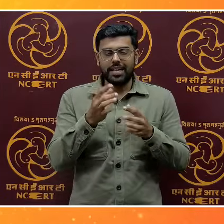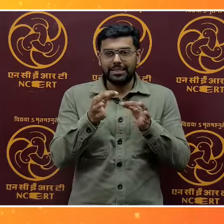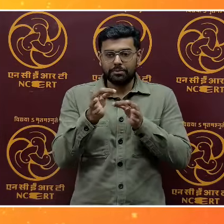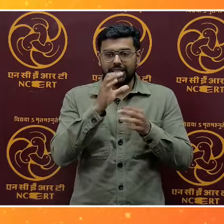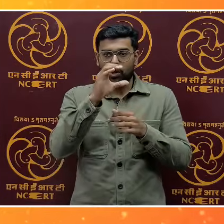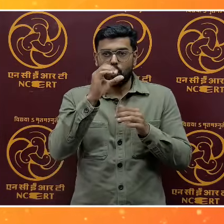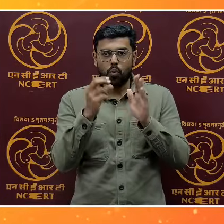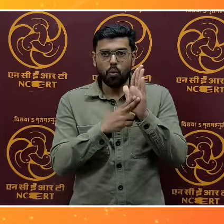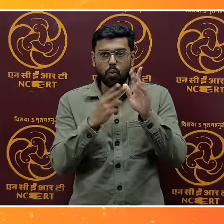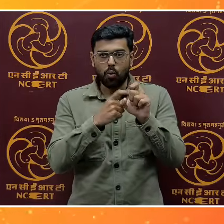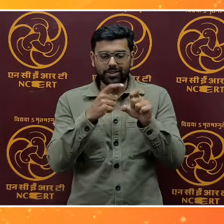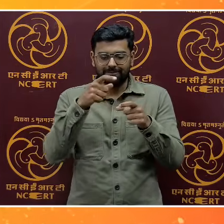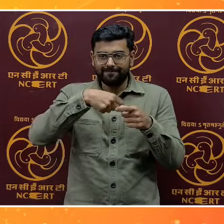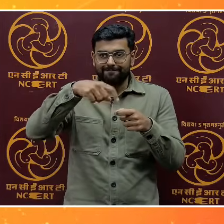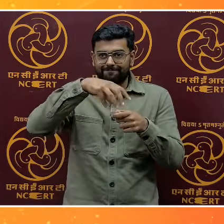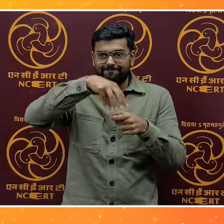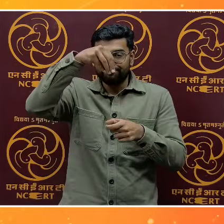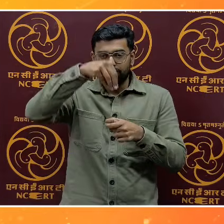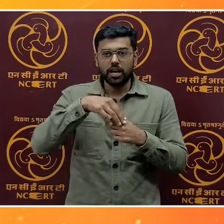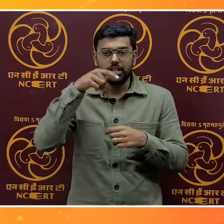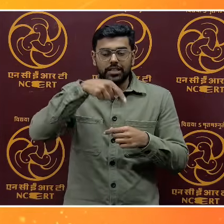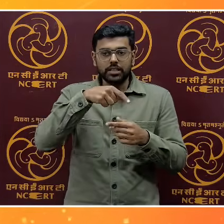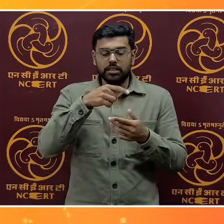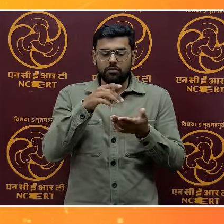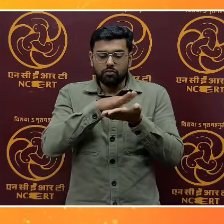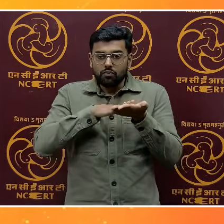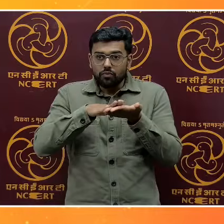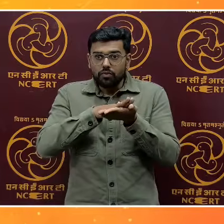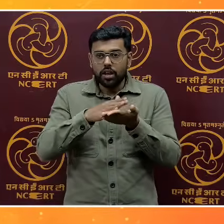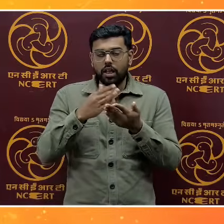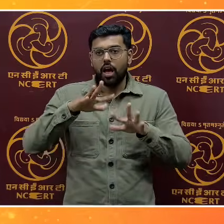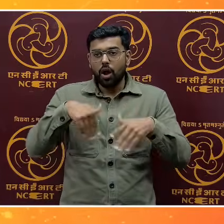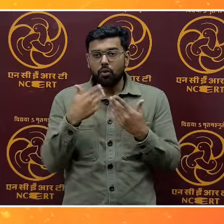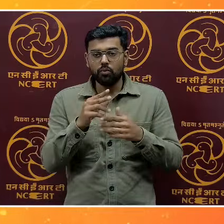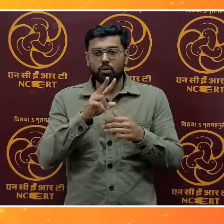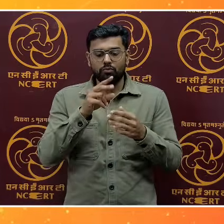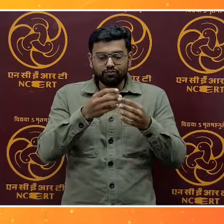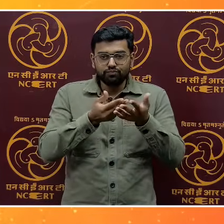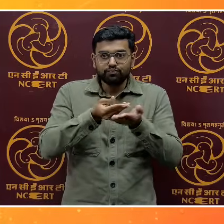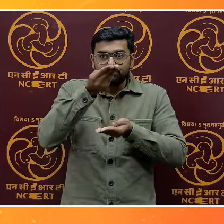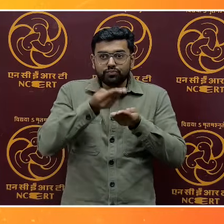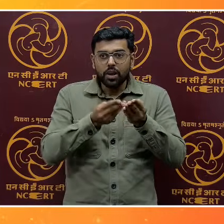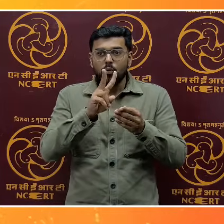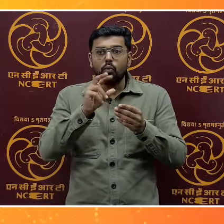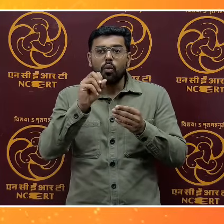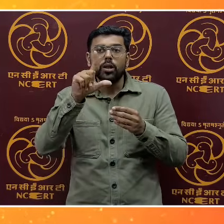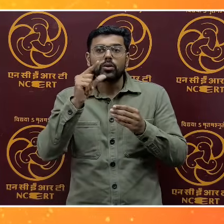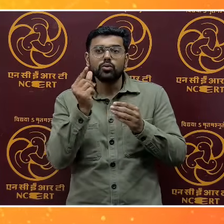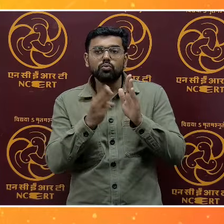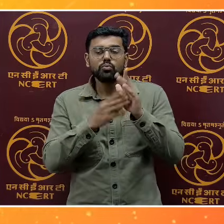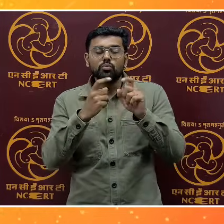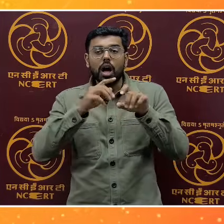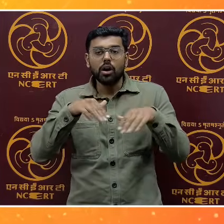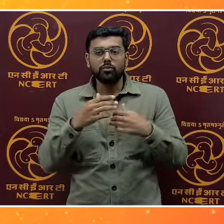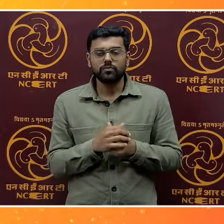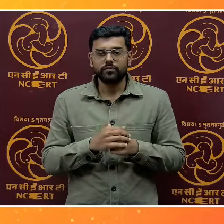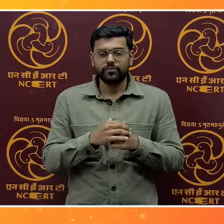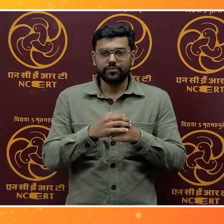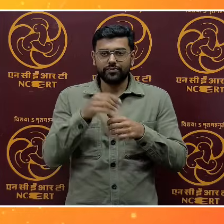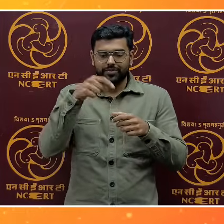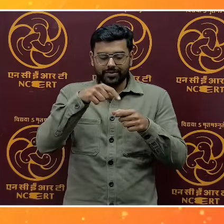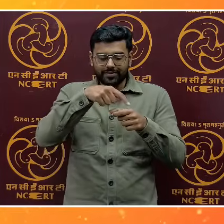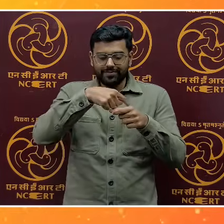out its surface area and how do we find out its volume. Right? Right. So, shall we begin? Yes, So, what is a cone, children? A